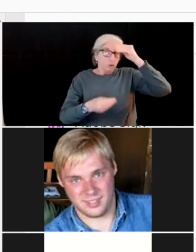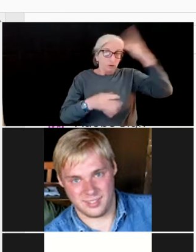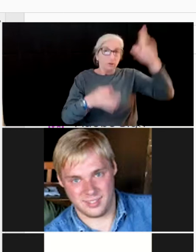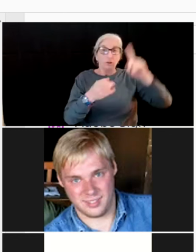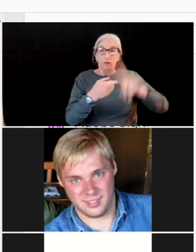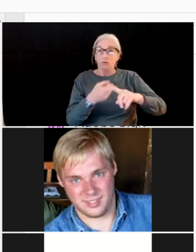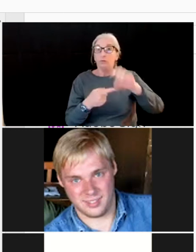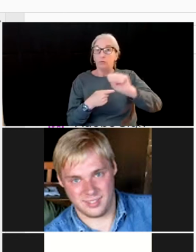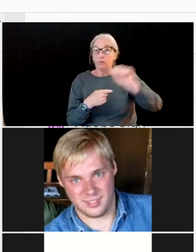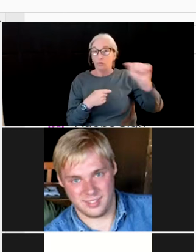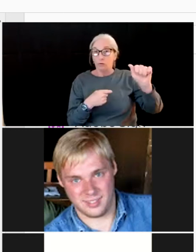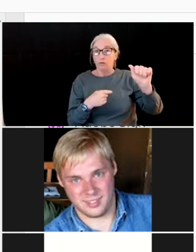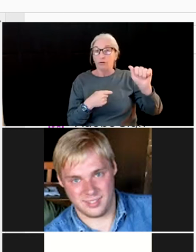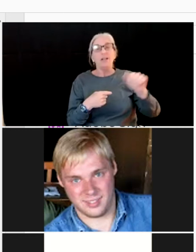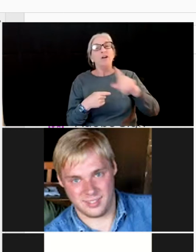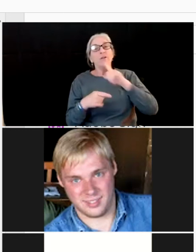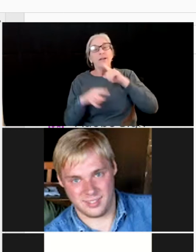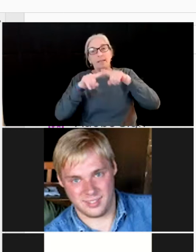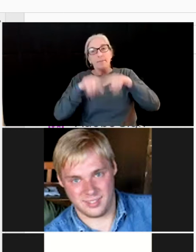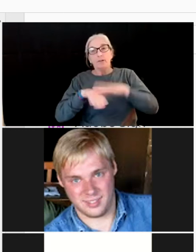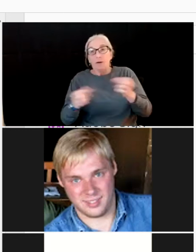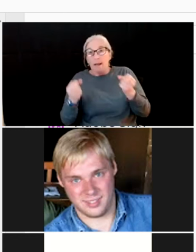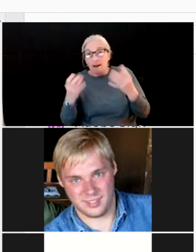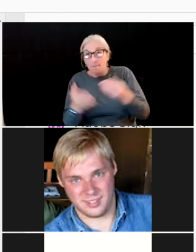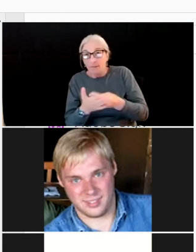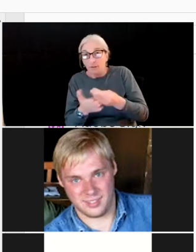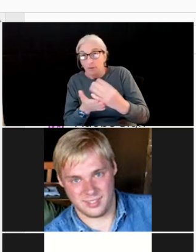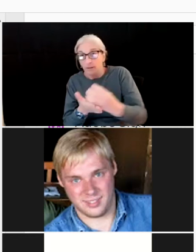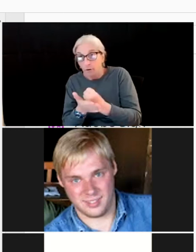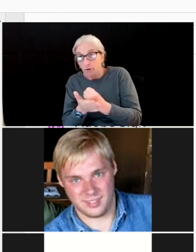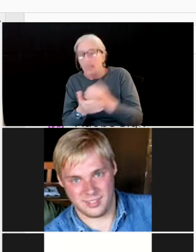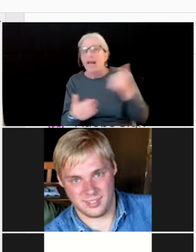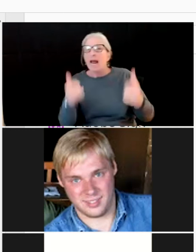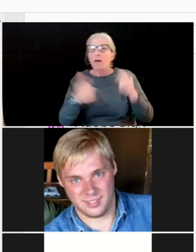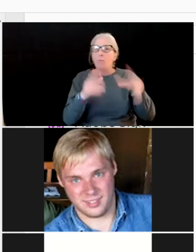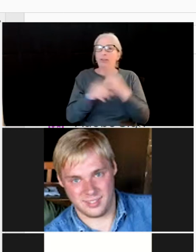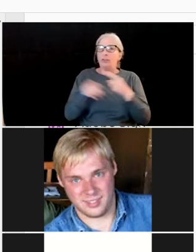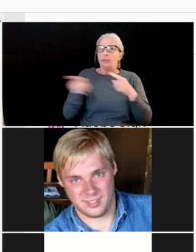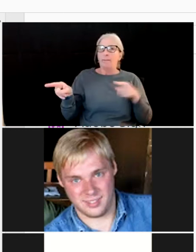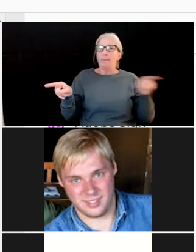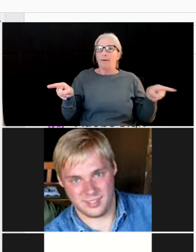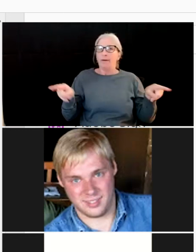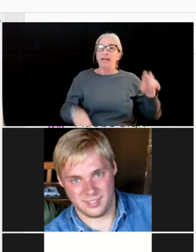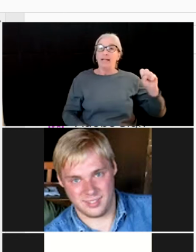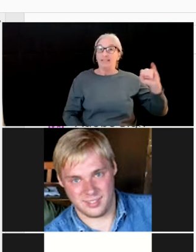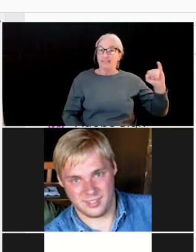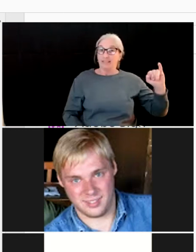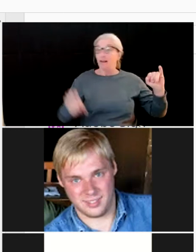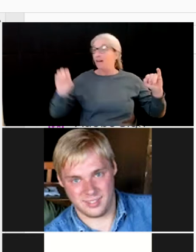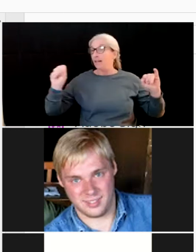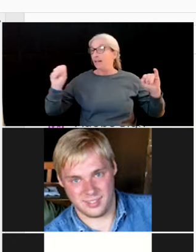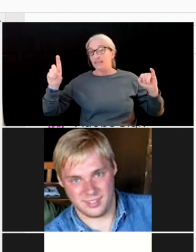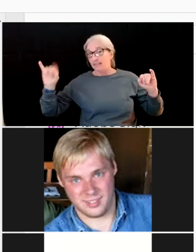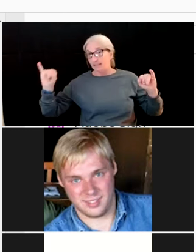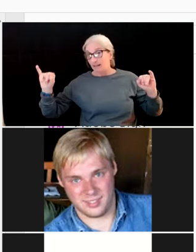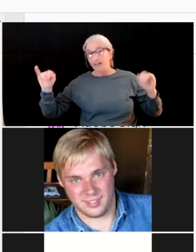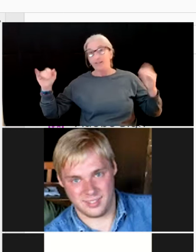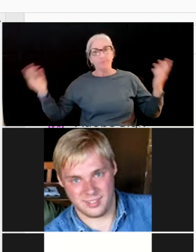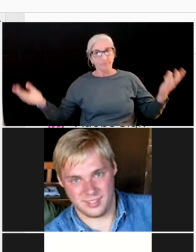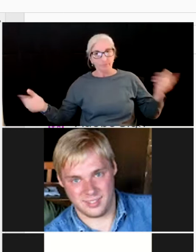one, and number two, what type of benefits they're getting. If they're on SSI only, or if they're a concurrent beneficiary, you want to make sure